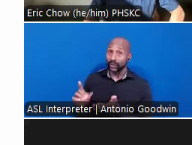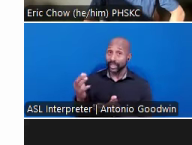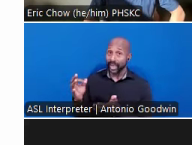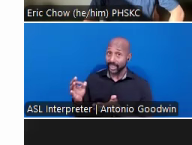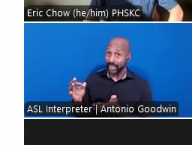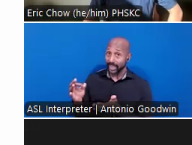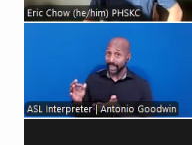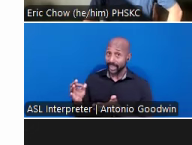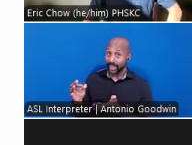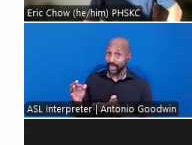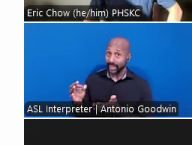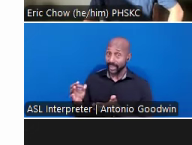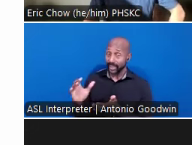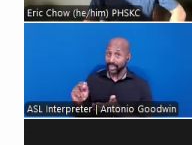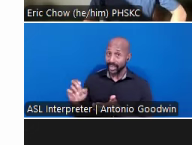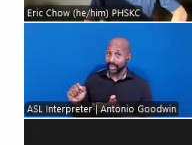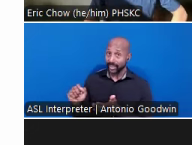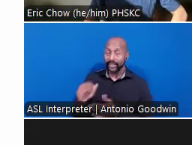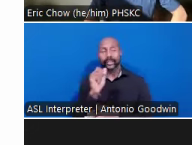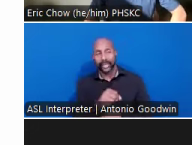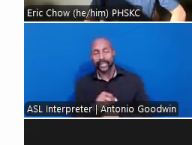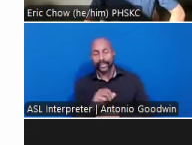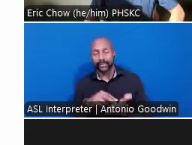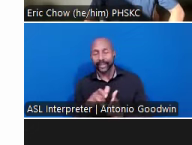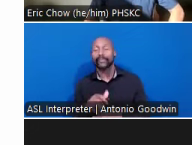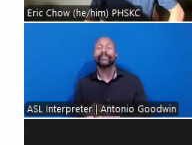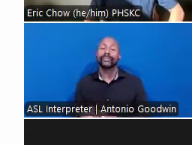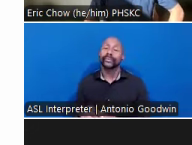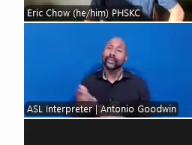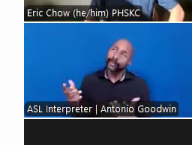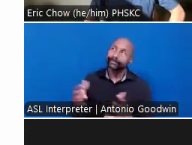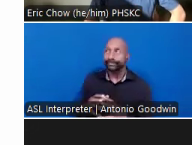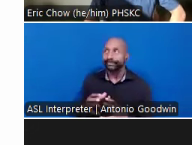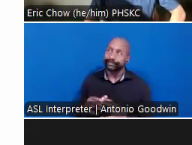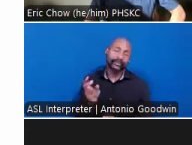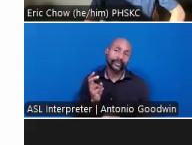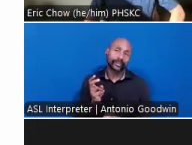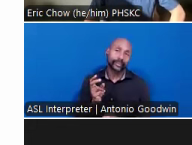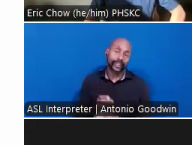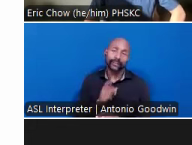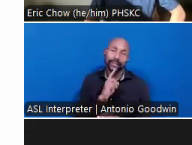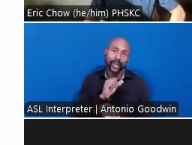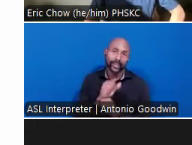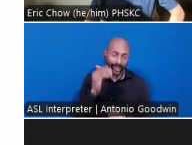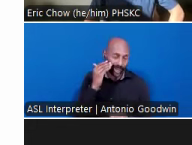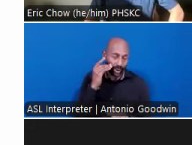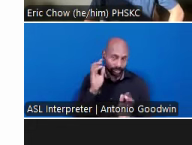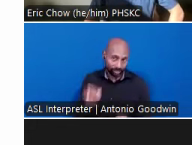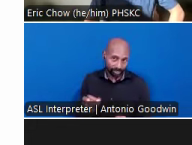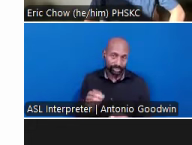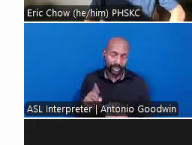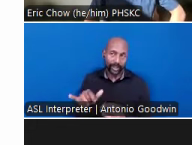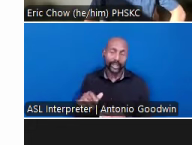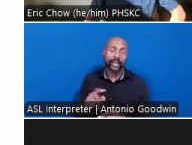Yes. Yeah. It's hard to say. I think one of the things that's really important to note about COVID-19, the one thing that